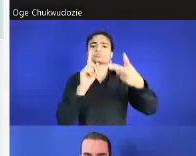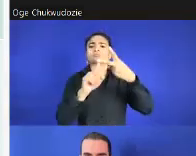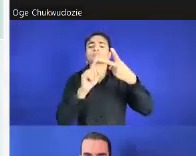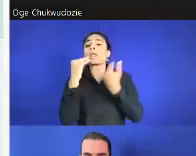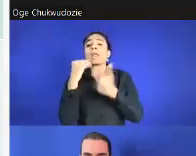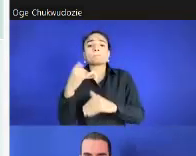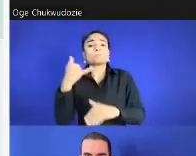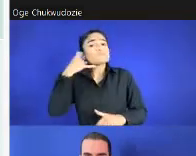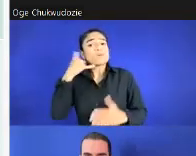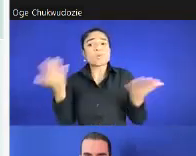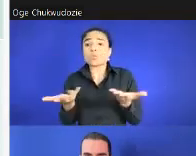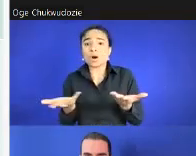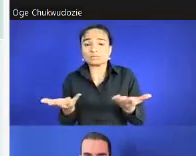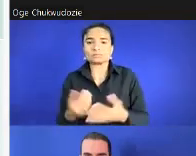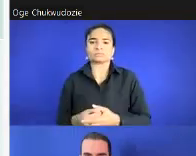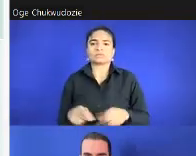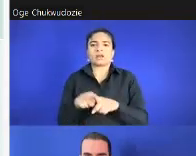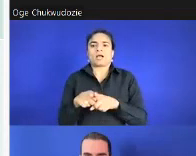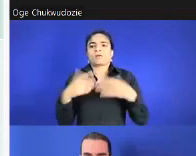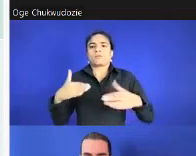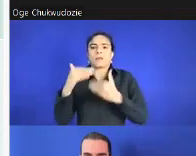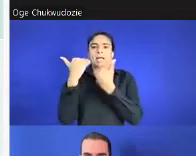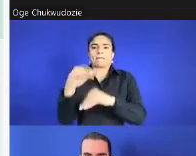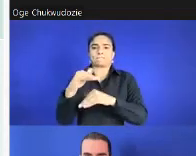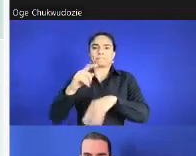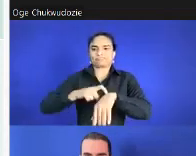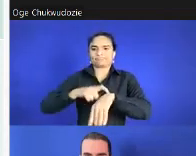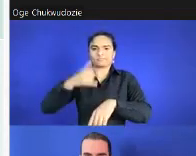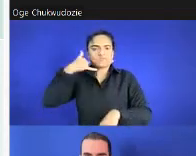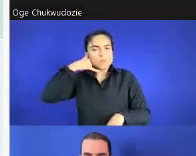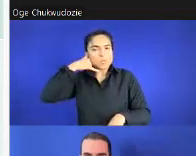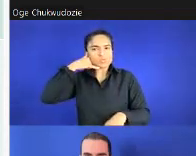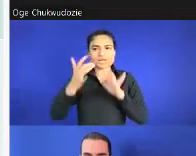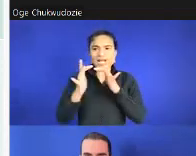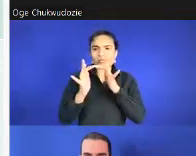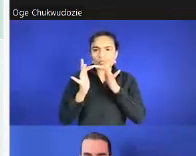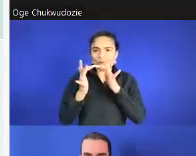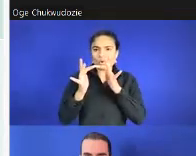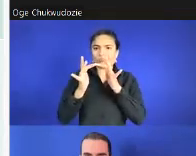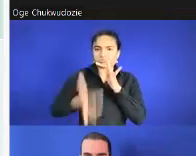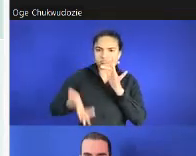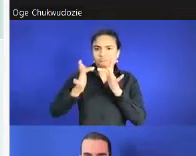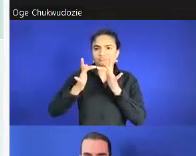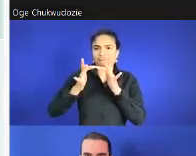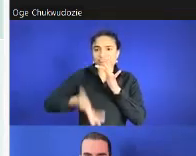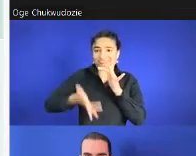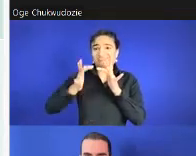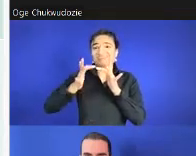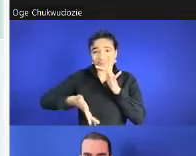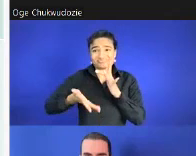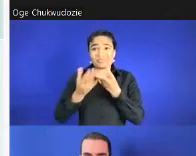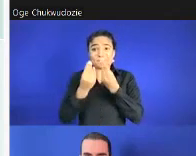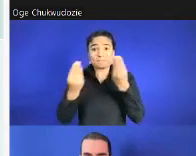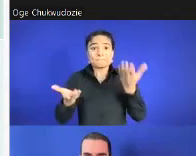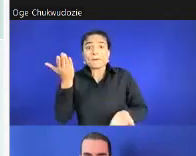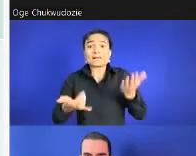network connectivity, and it may be overwhelmed in a situation where it's not for just a